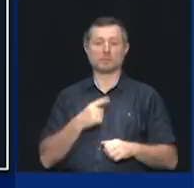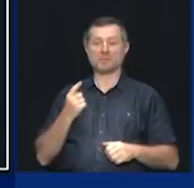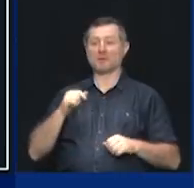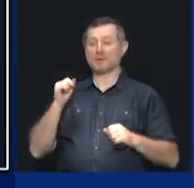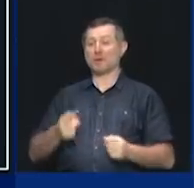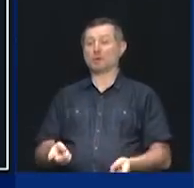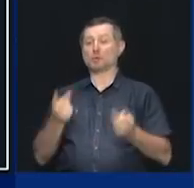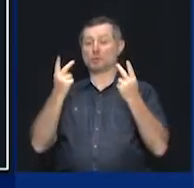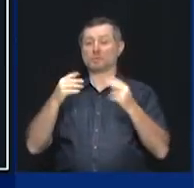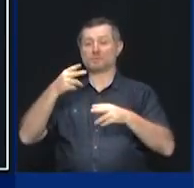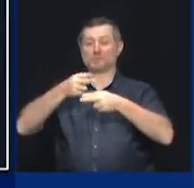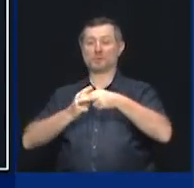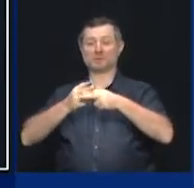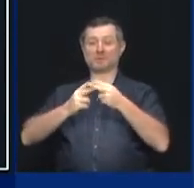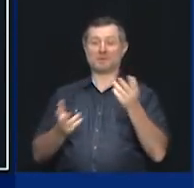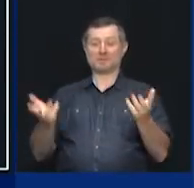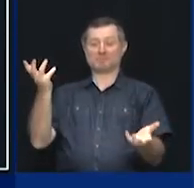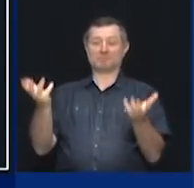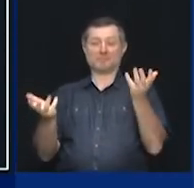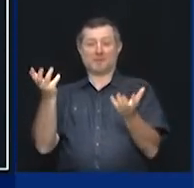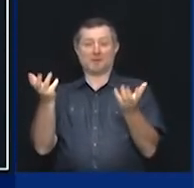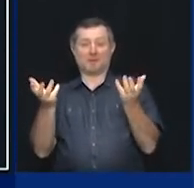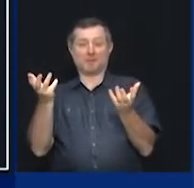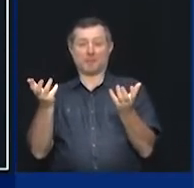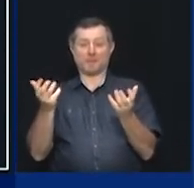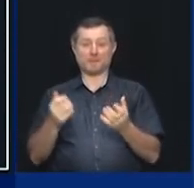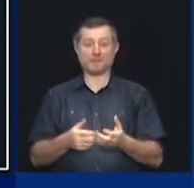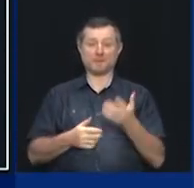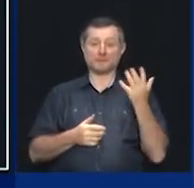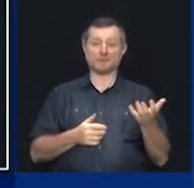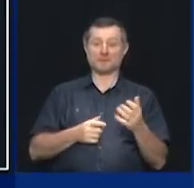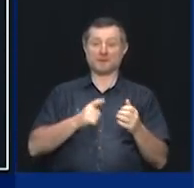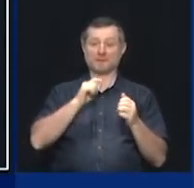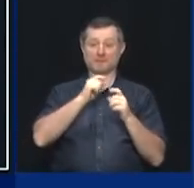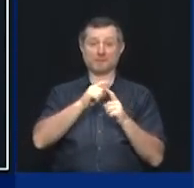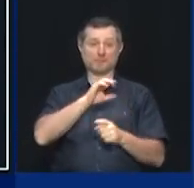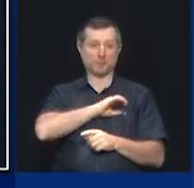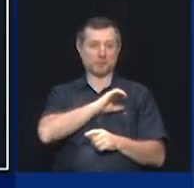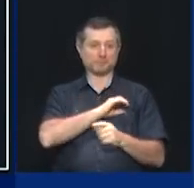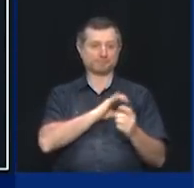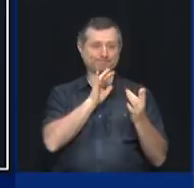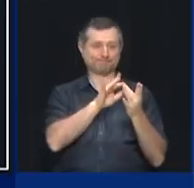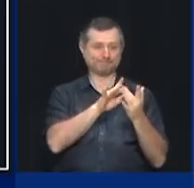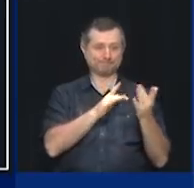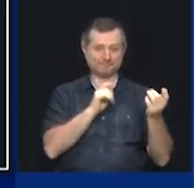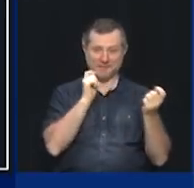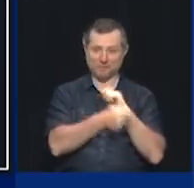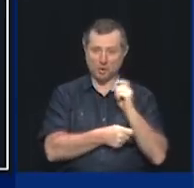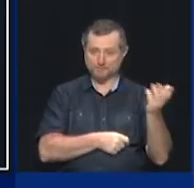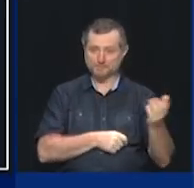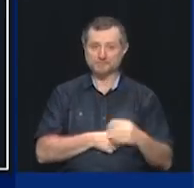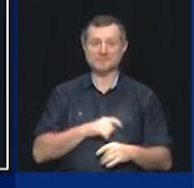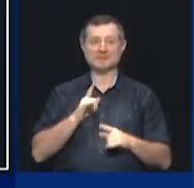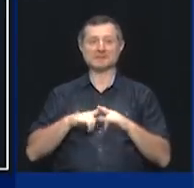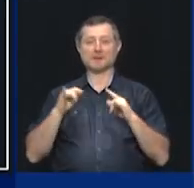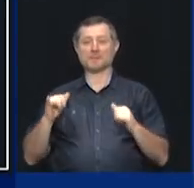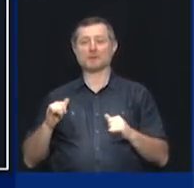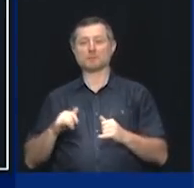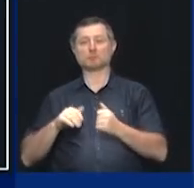simultaneously. We have to reform the police, but at the same time, we have to address gun